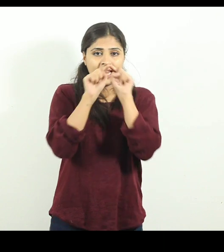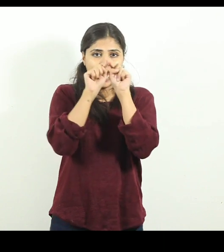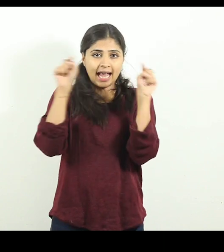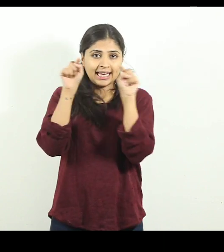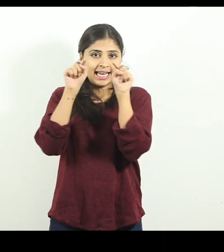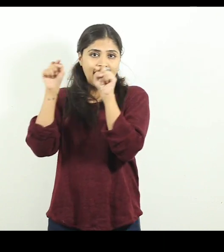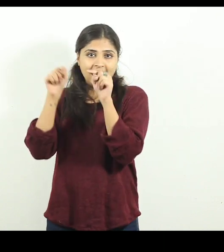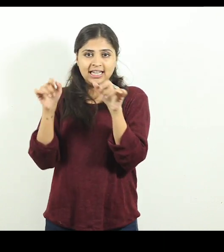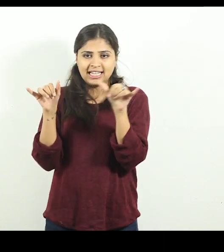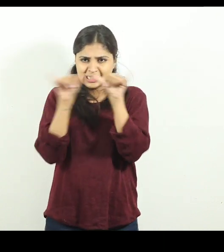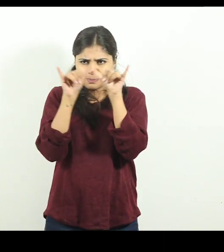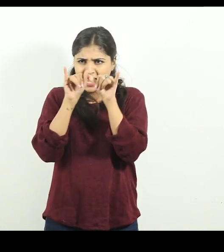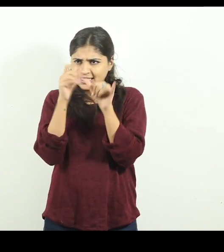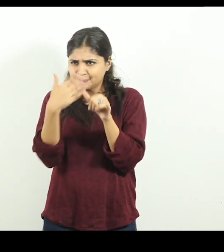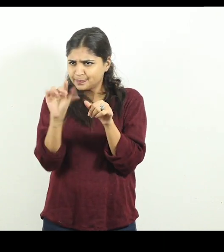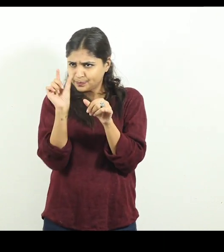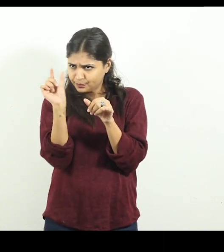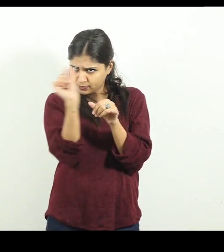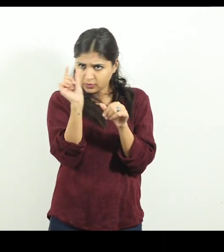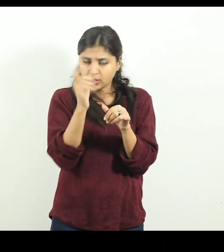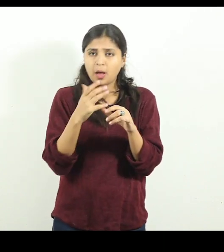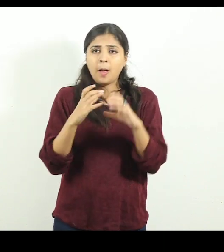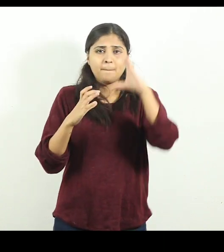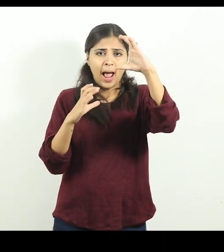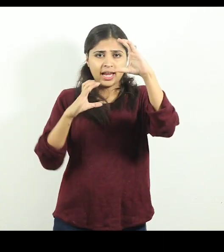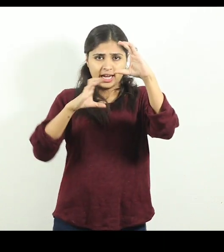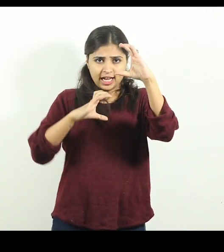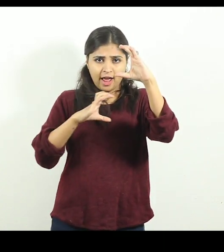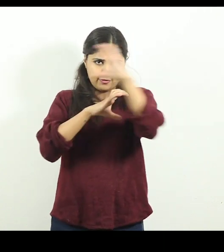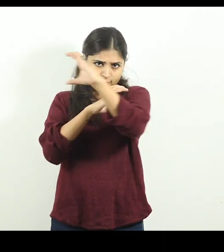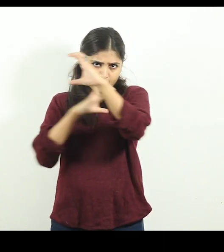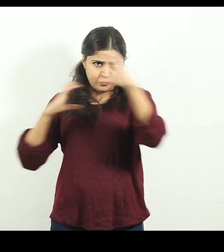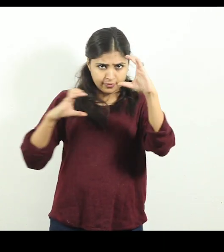paragraph formatting, page orientation,